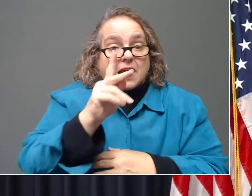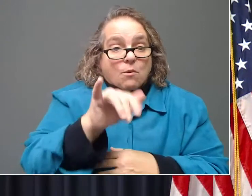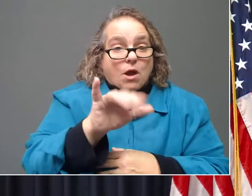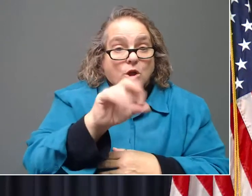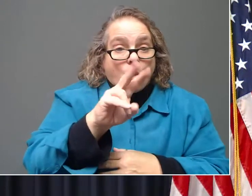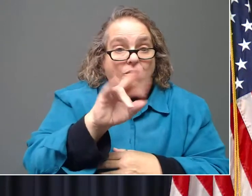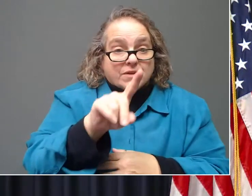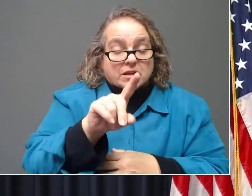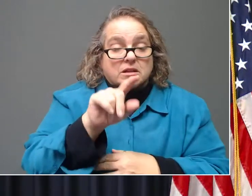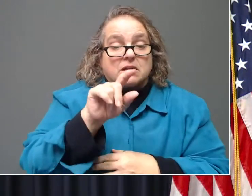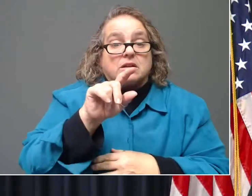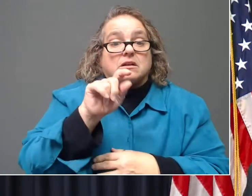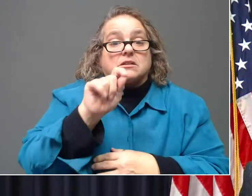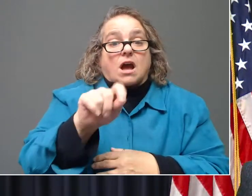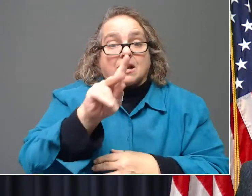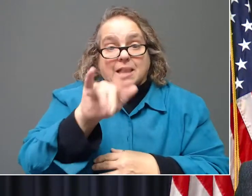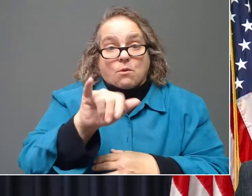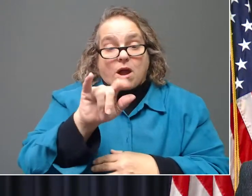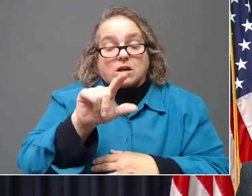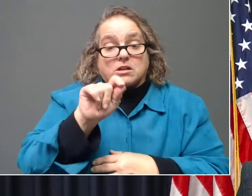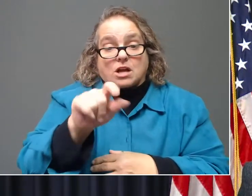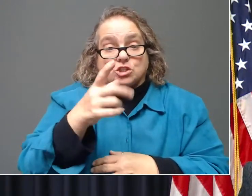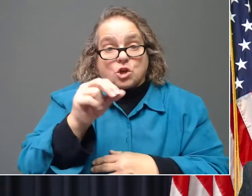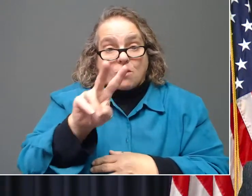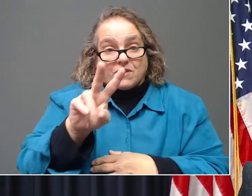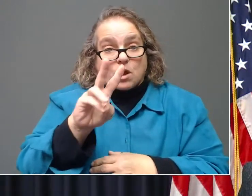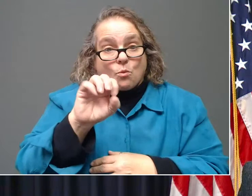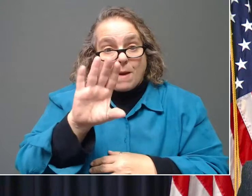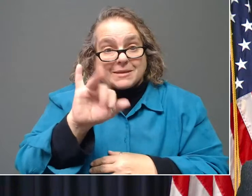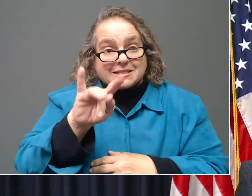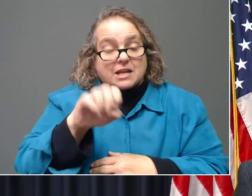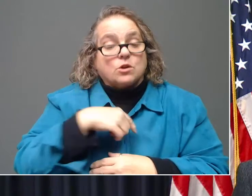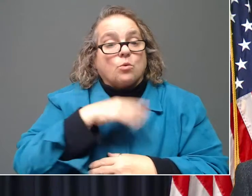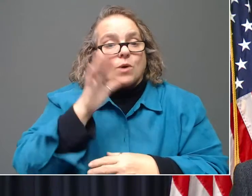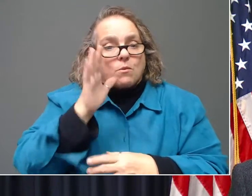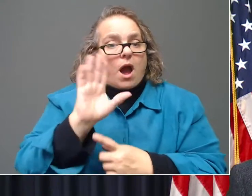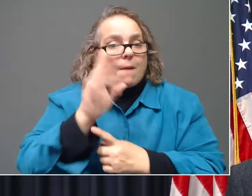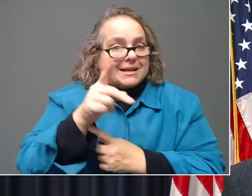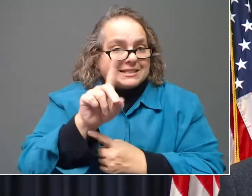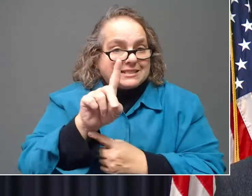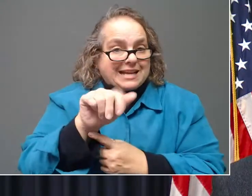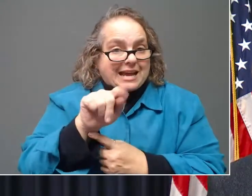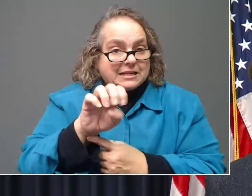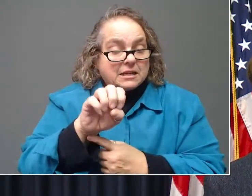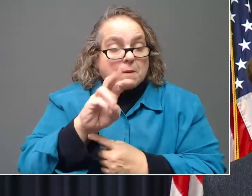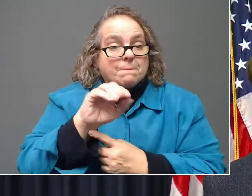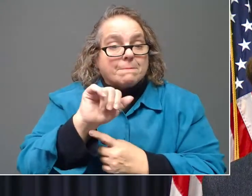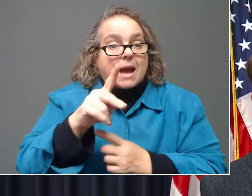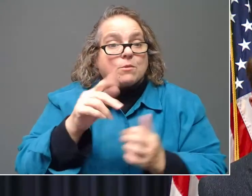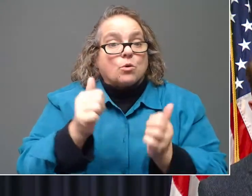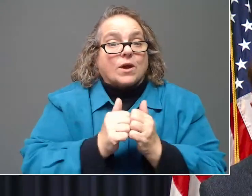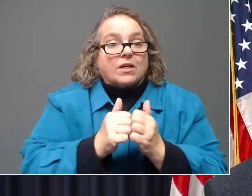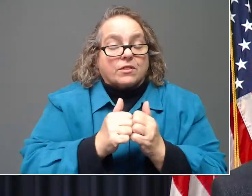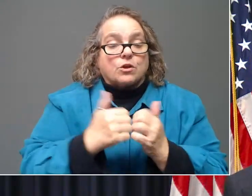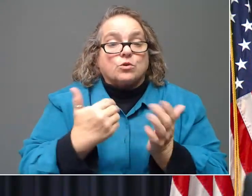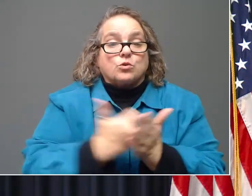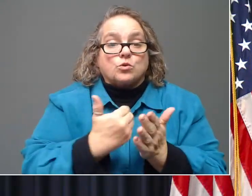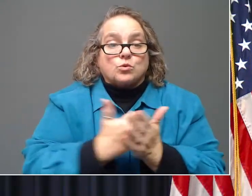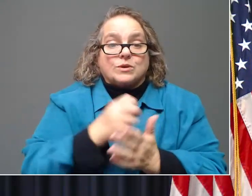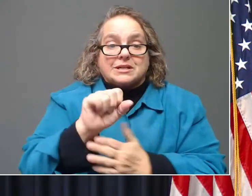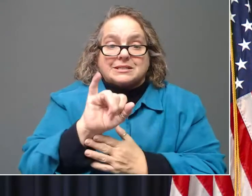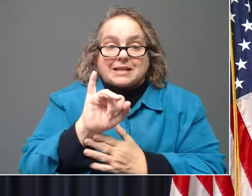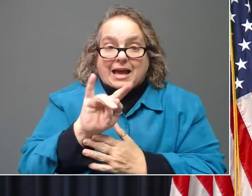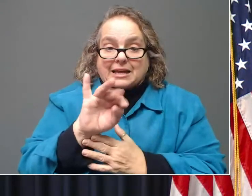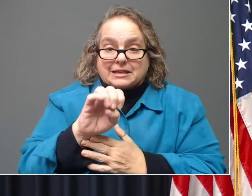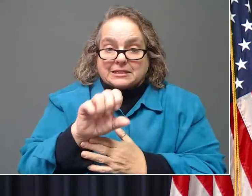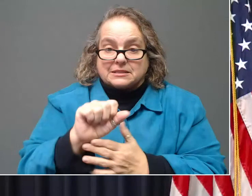kycovid19.ky.gov website as we update the map with the new sites going forward. Governor.